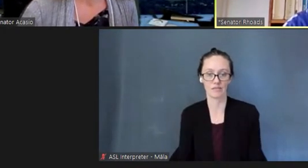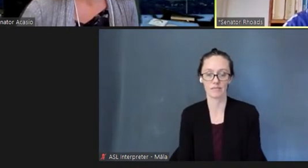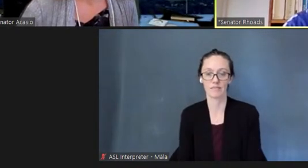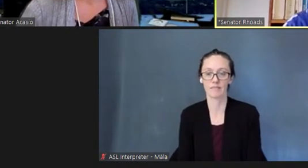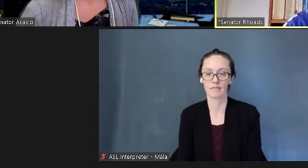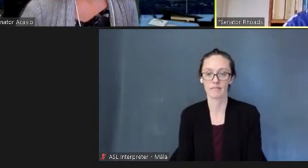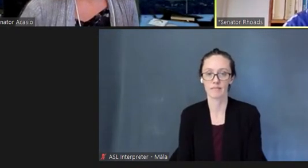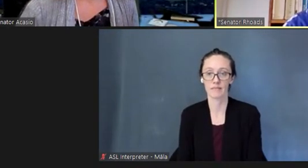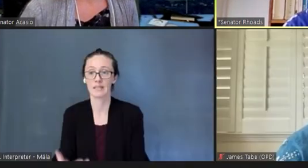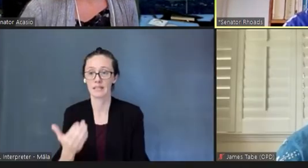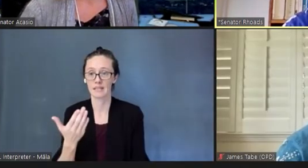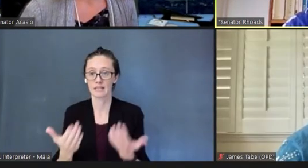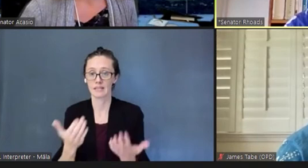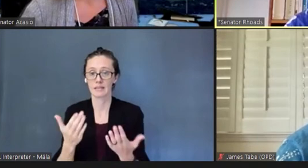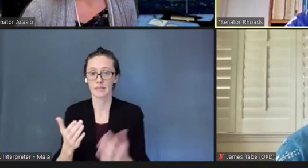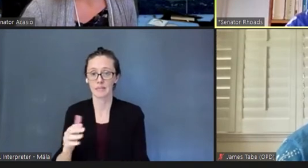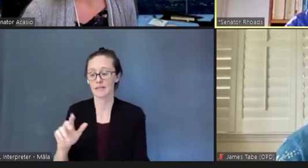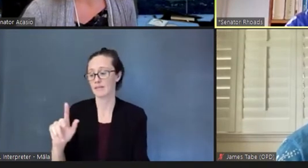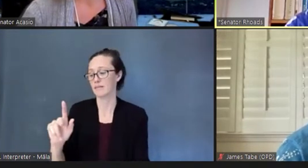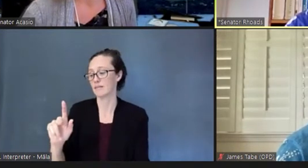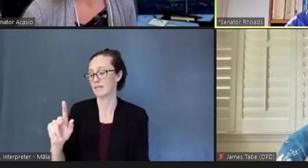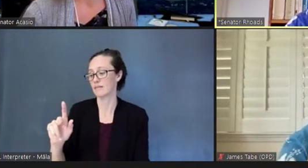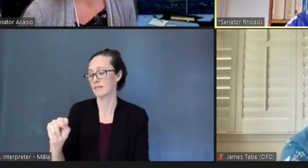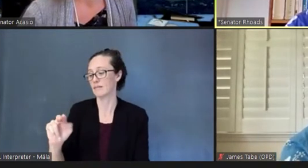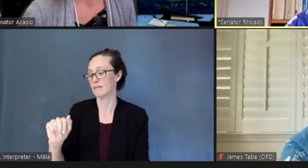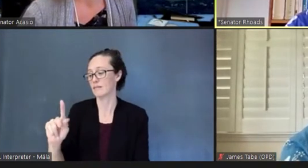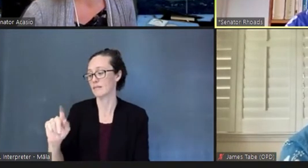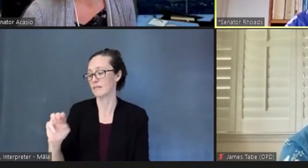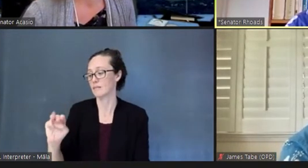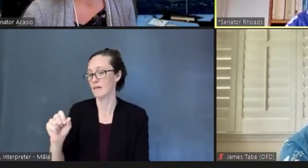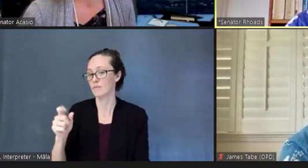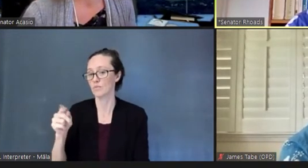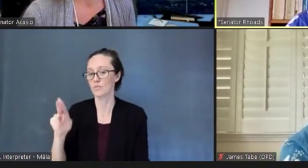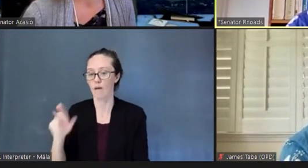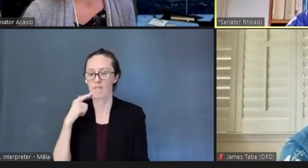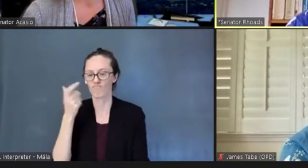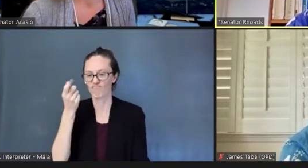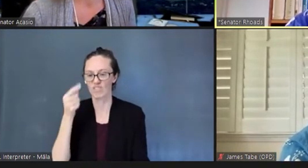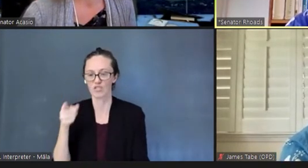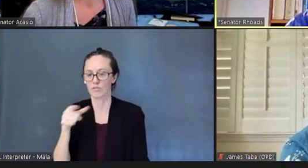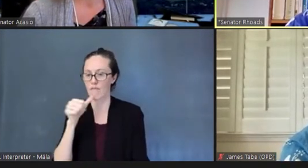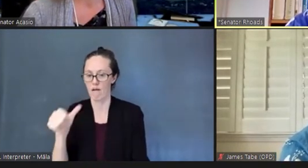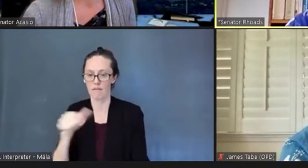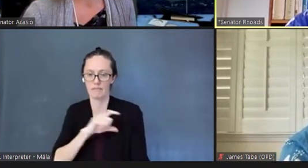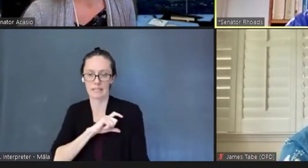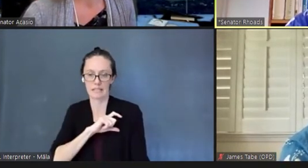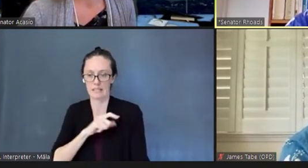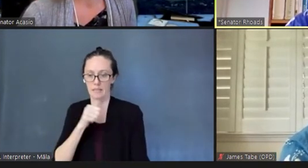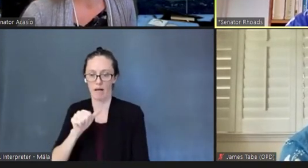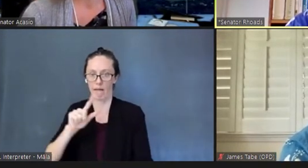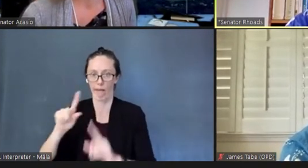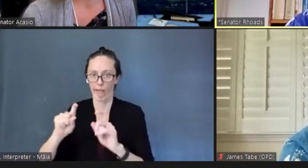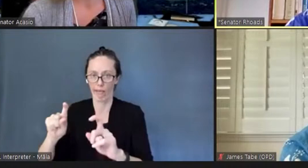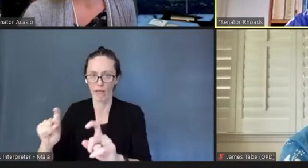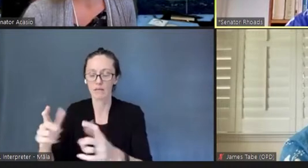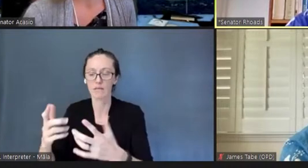Maybe Ms. Nakamatsu, can I ask you? I know you're not the police. I get that, so I won't hold